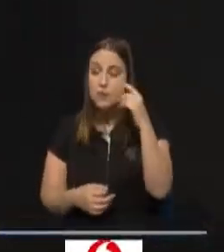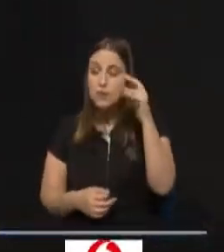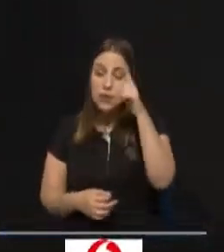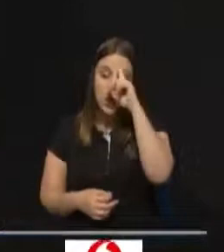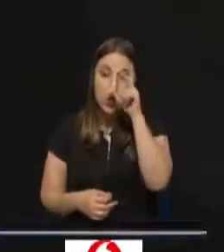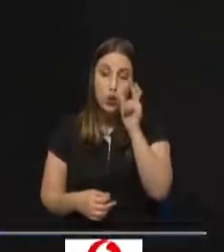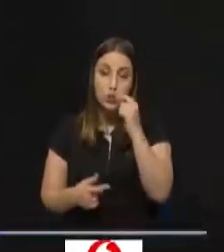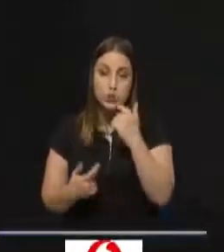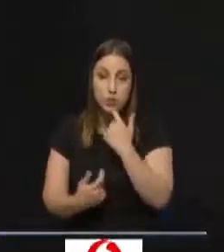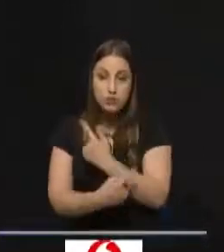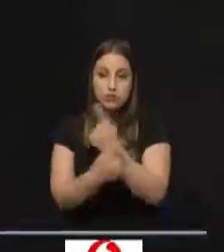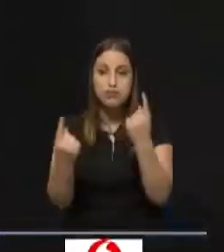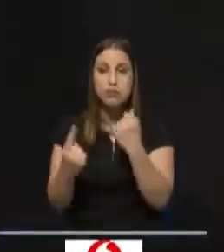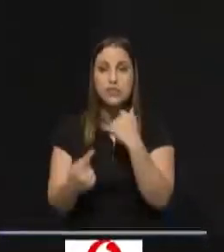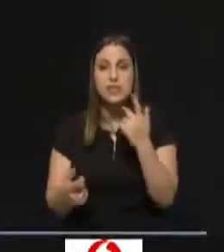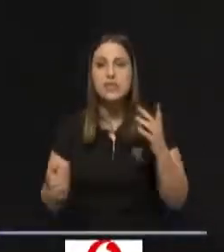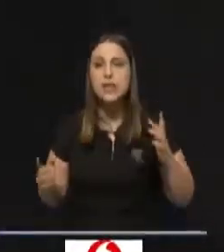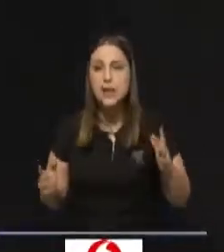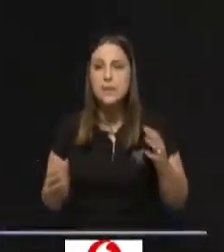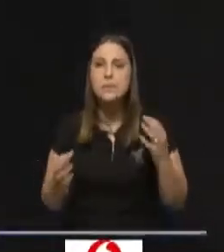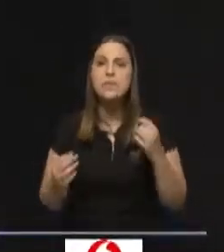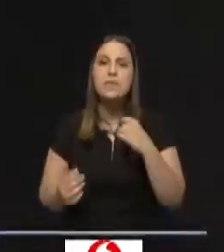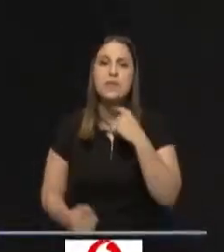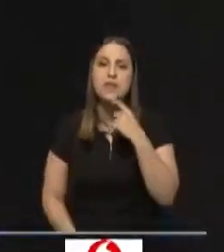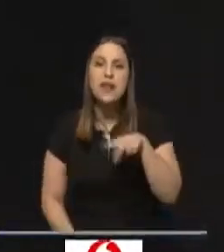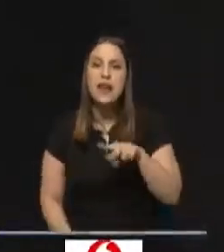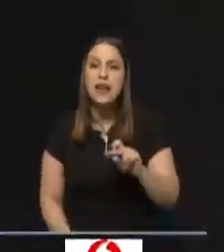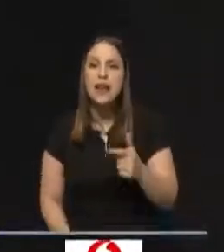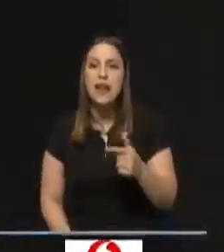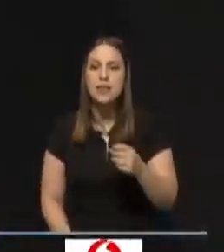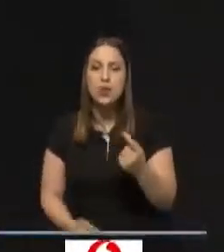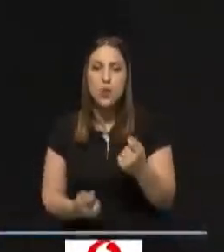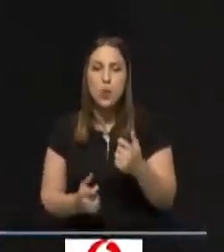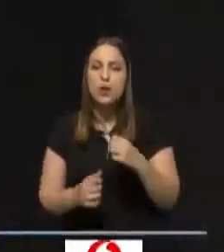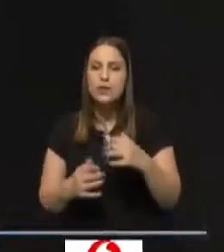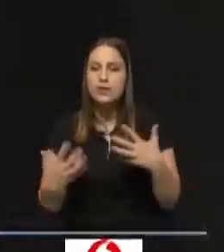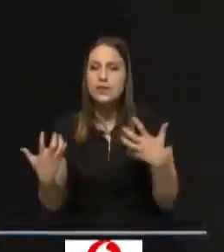declaration from Russia saying that it declares